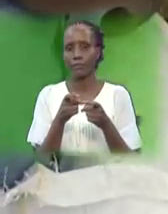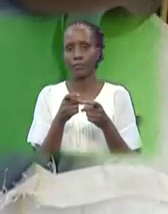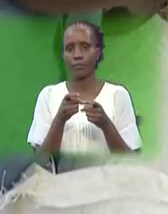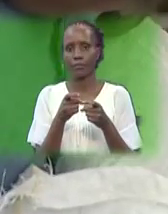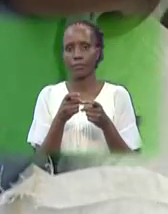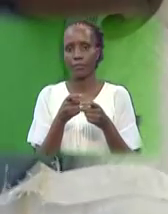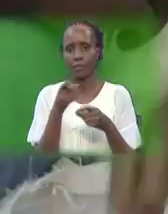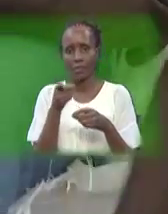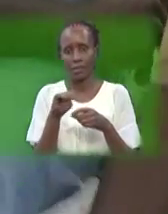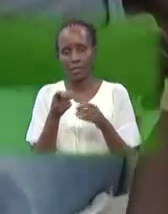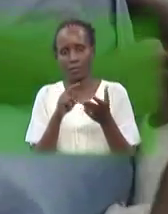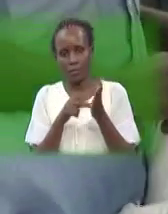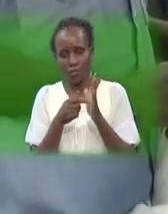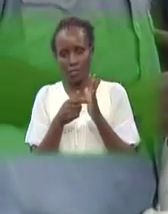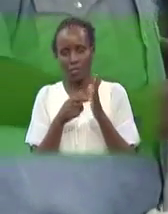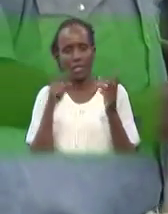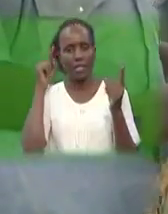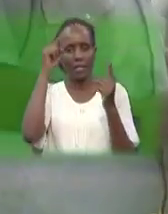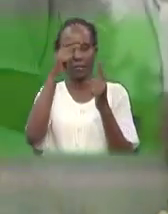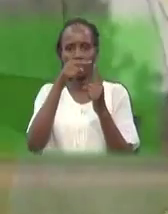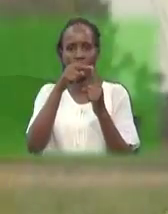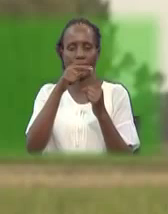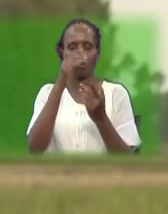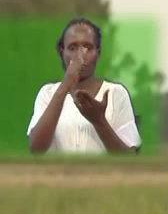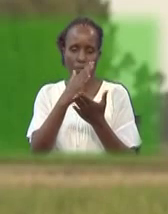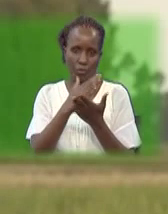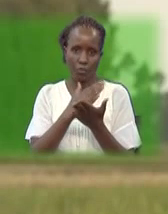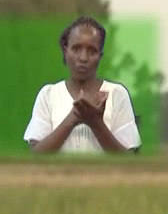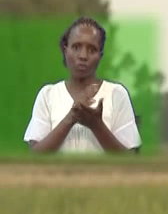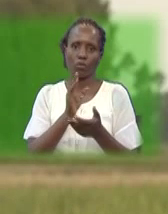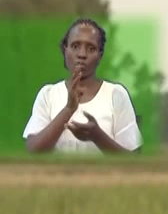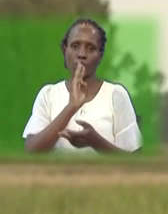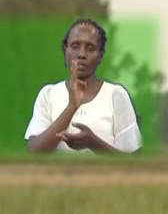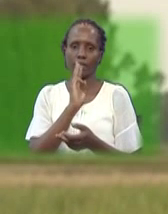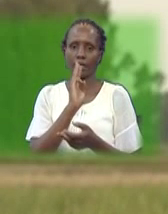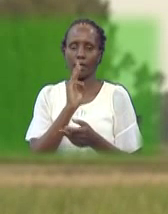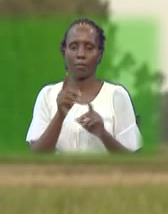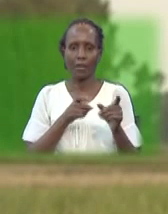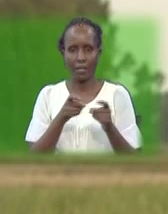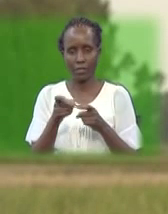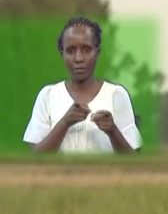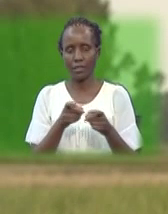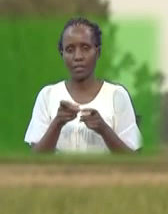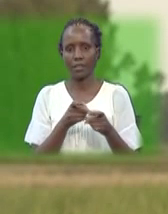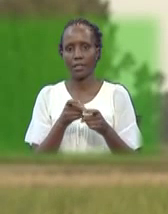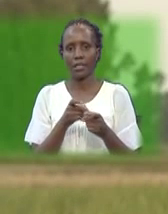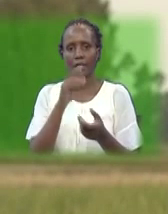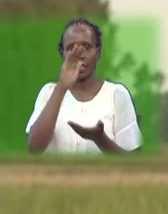This particular project was aimed towards improving water management,